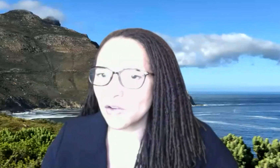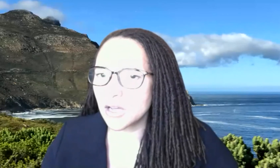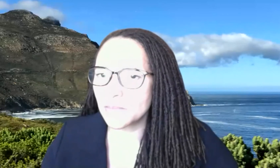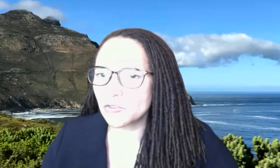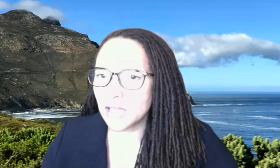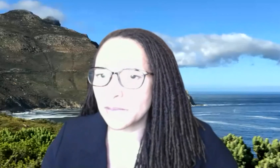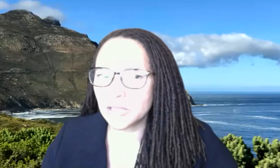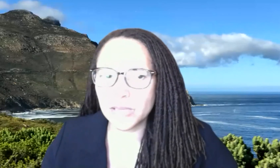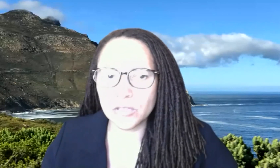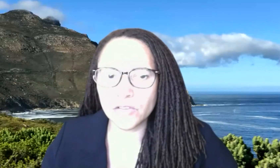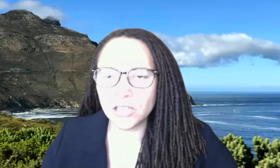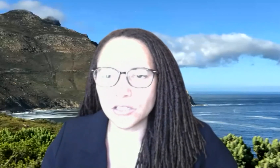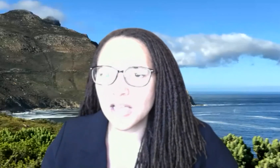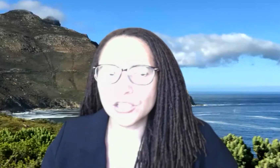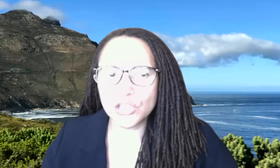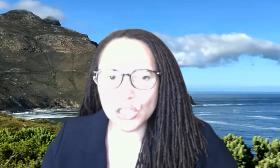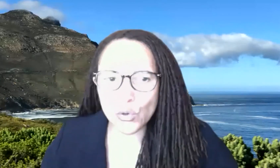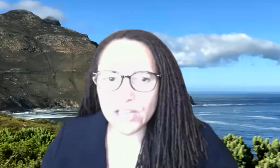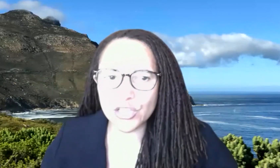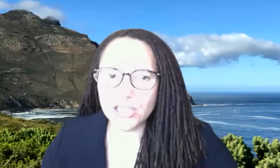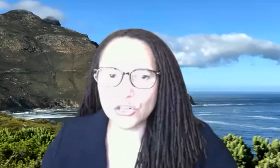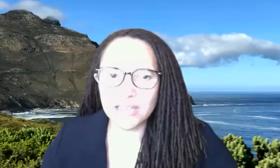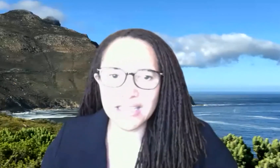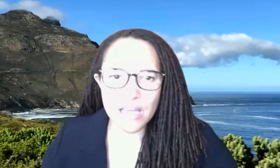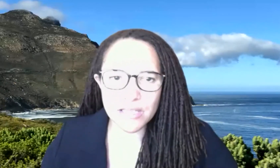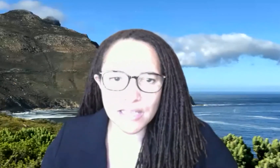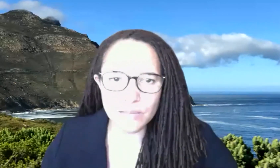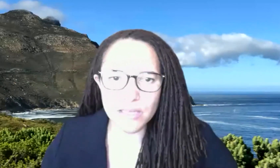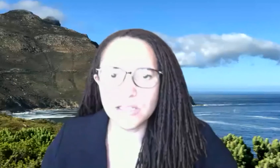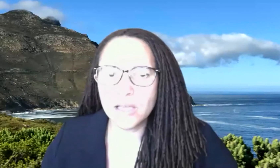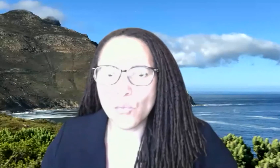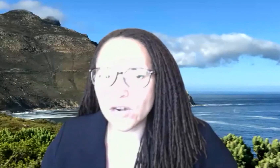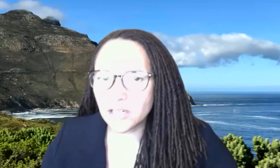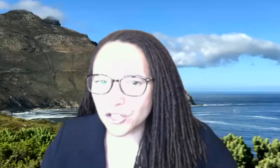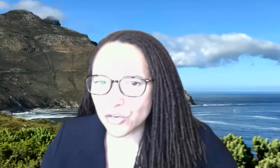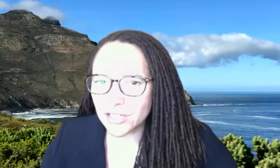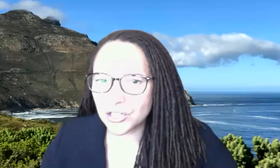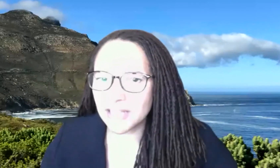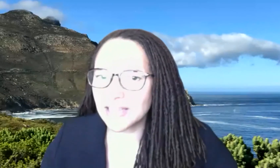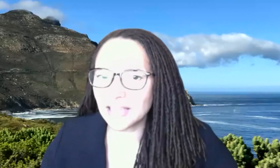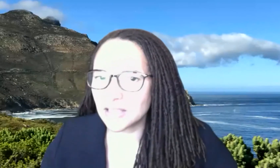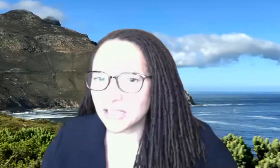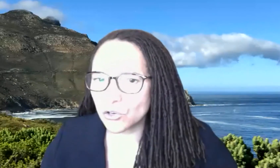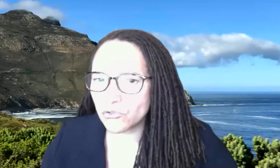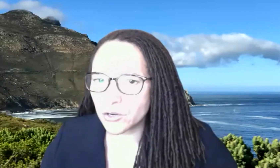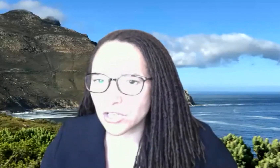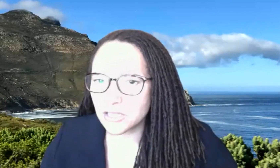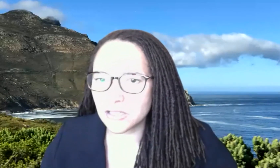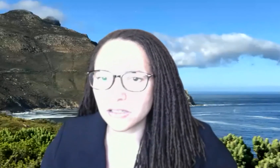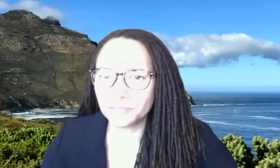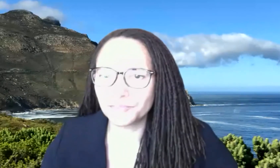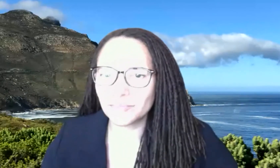outcomes for Black people and people of color, such as lower educational and economic attainment, more incarceration and death in the legal criminal